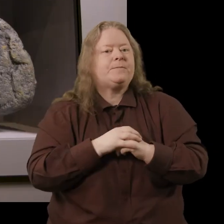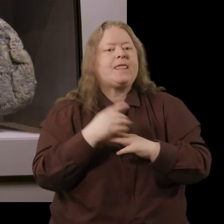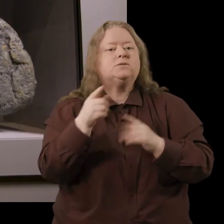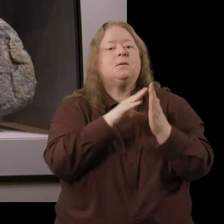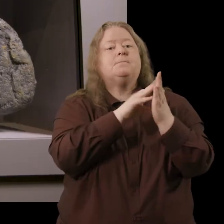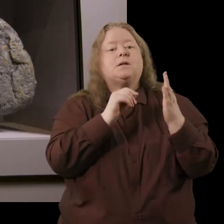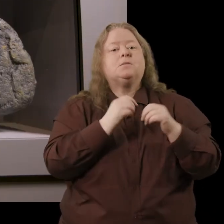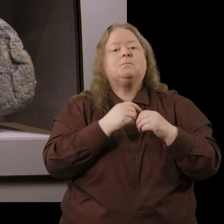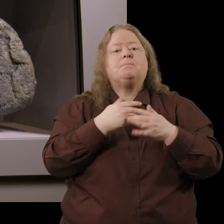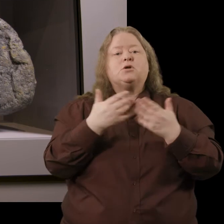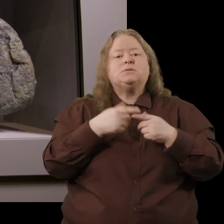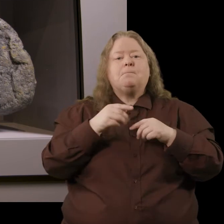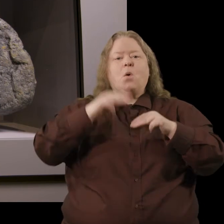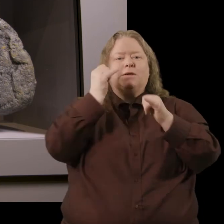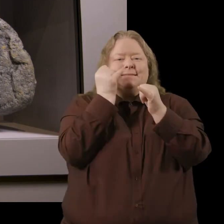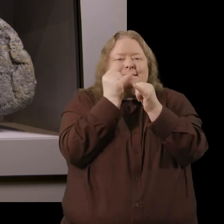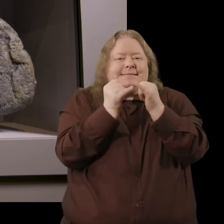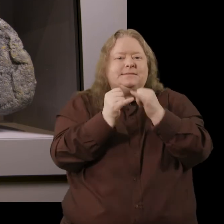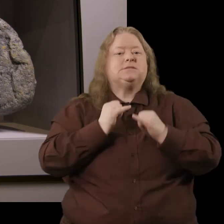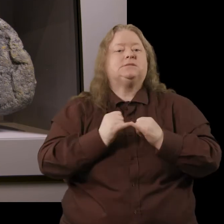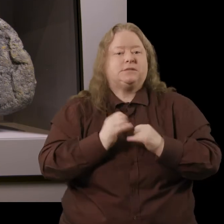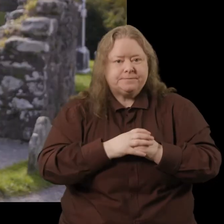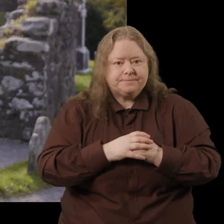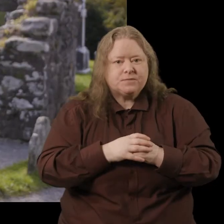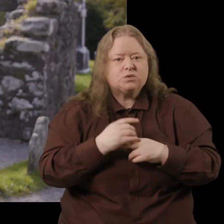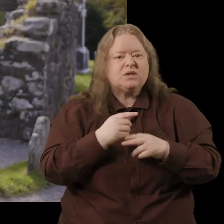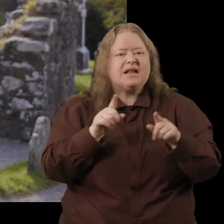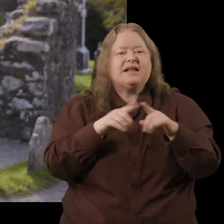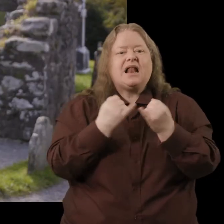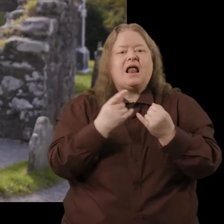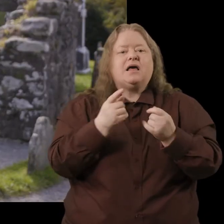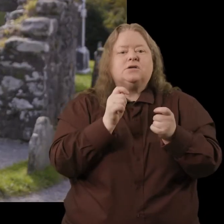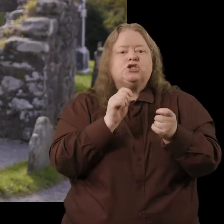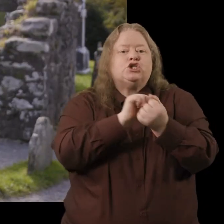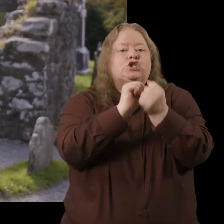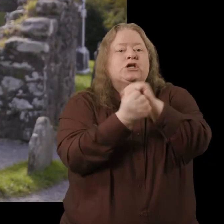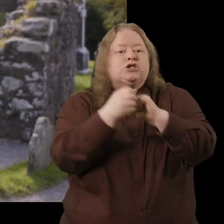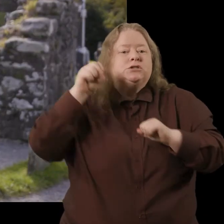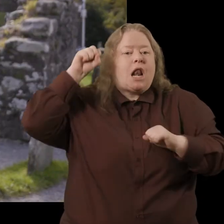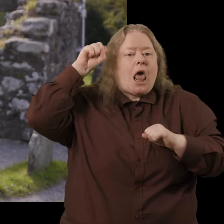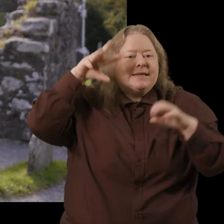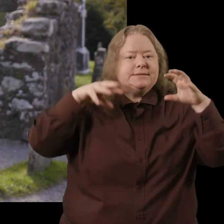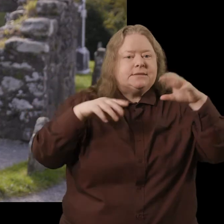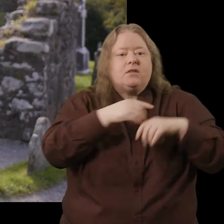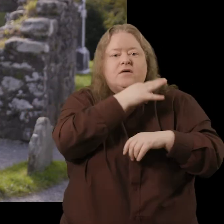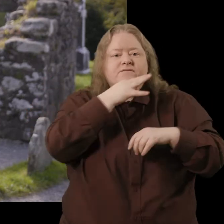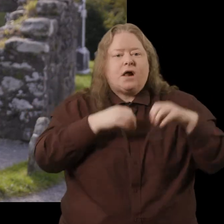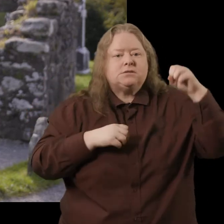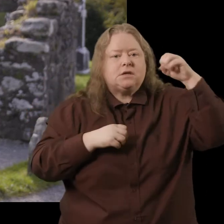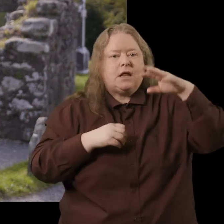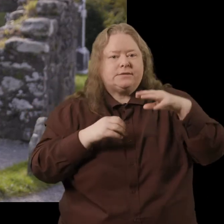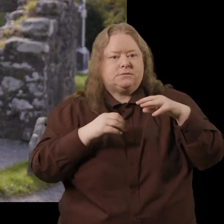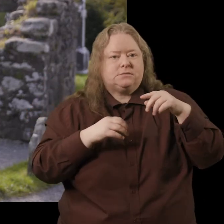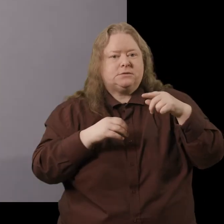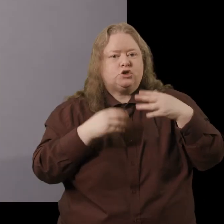are in much finer detail. You can do things like alter the light that's shining on them, the artificial light created by the computer, and